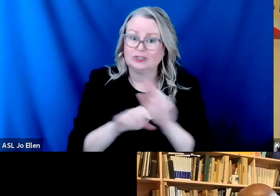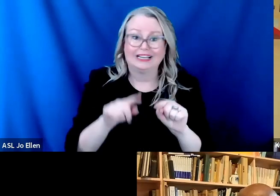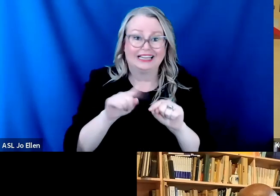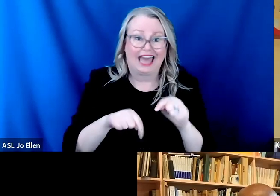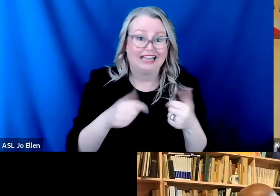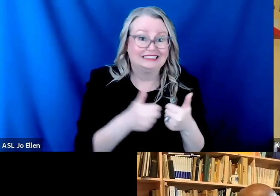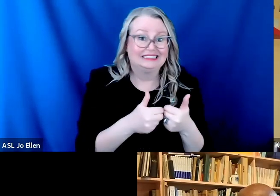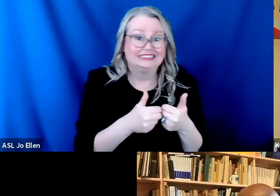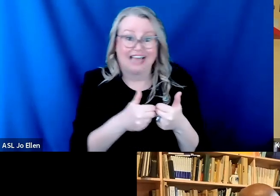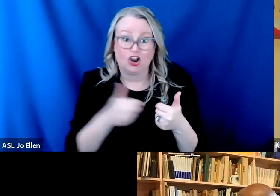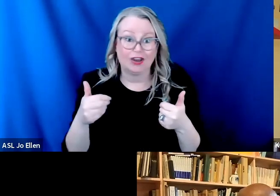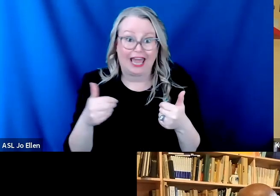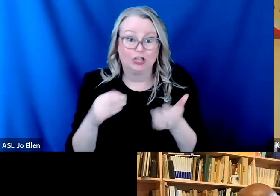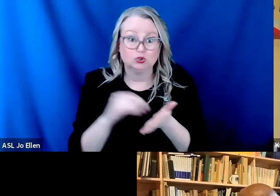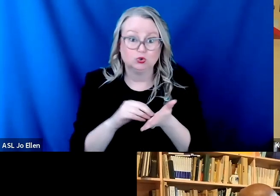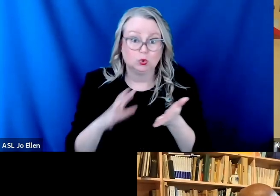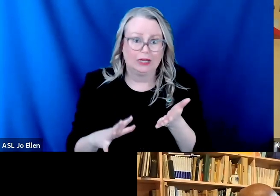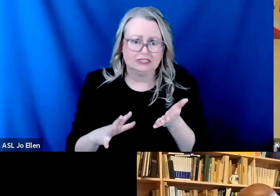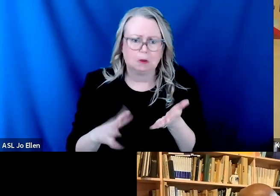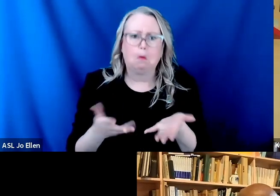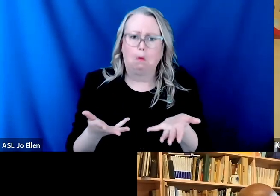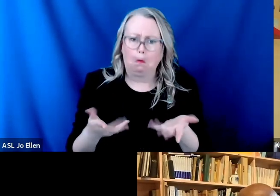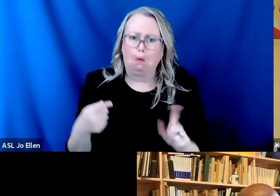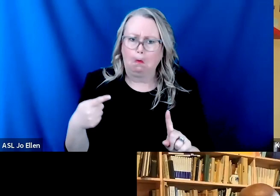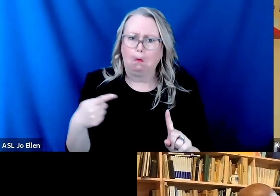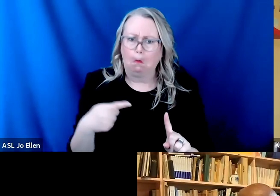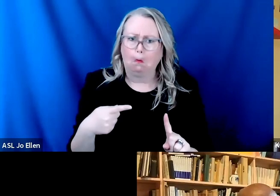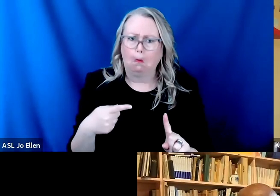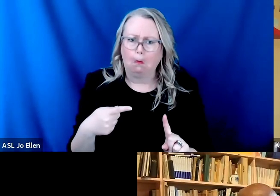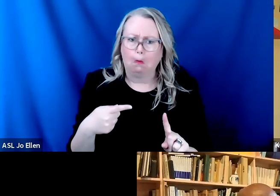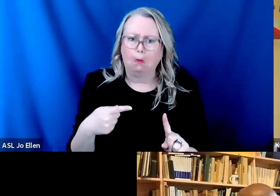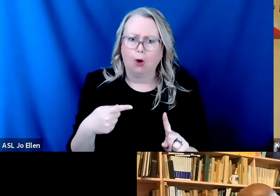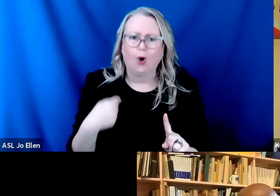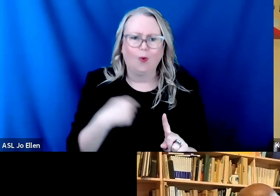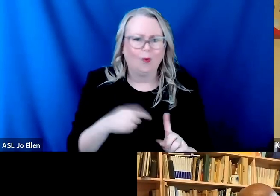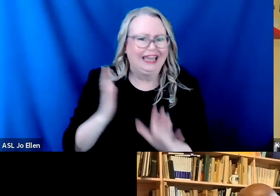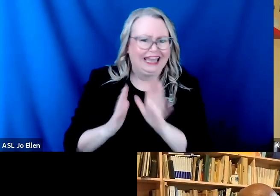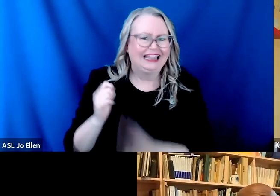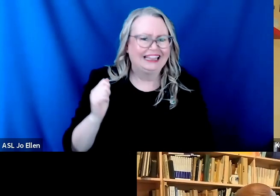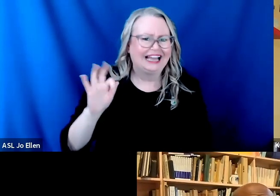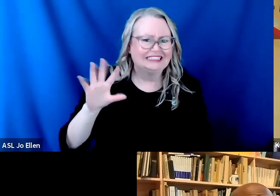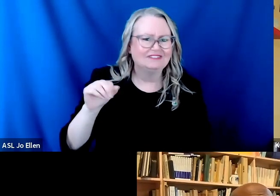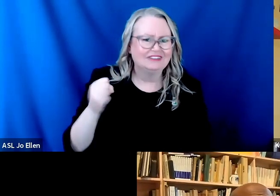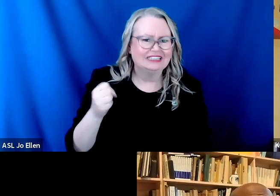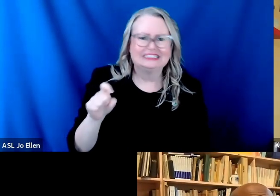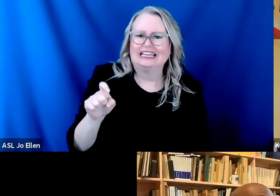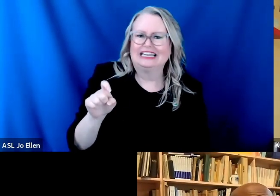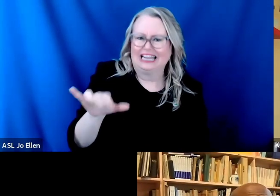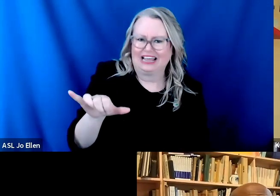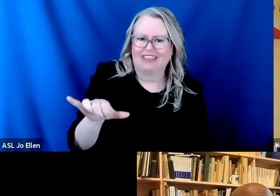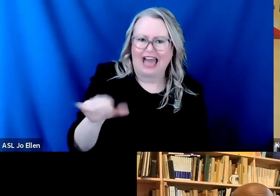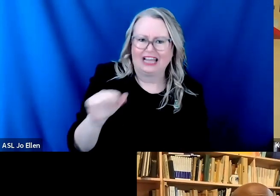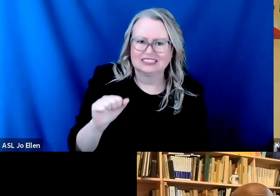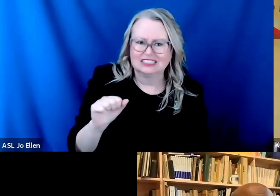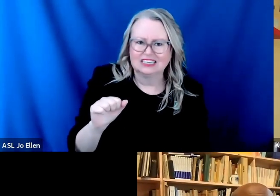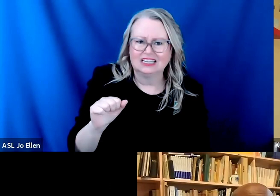students is right on target. It was a good thing for our society. I think it was a bad thing